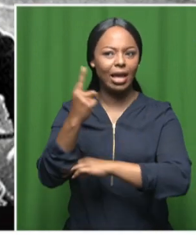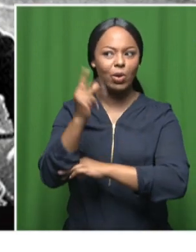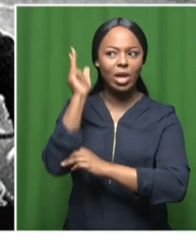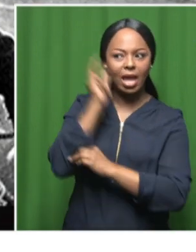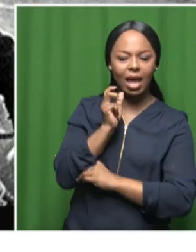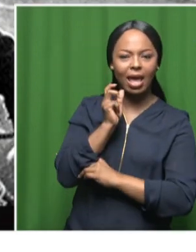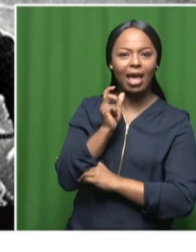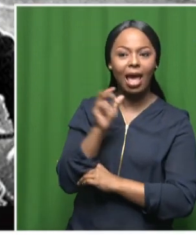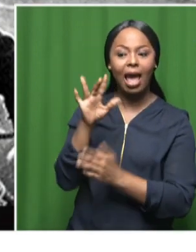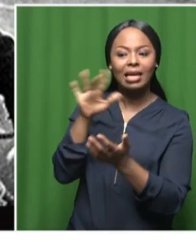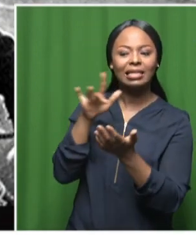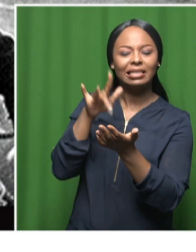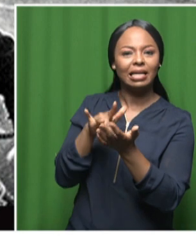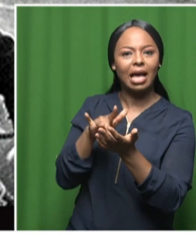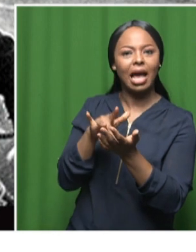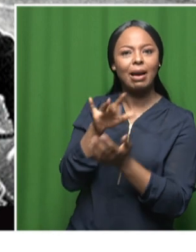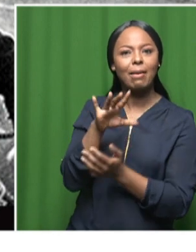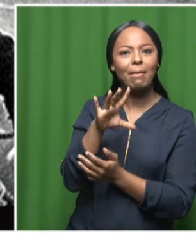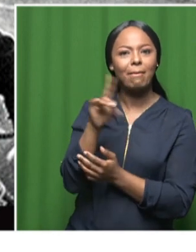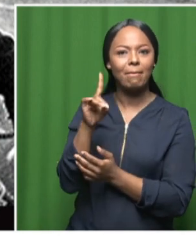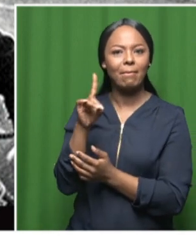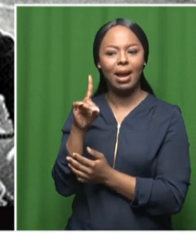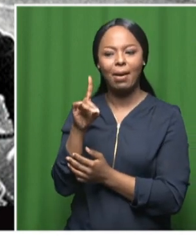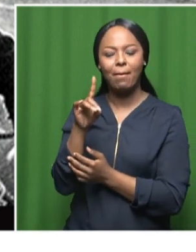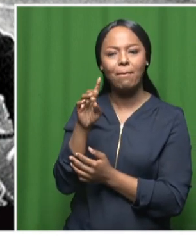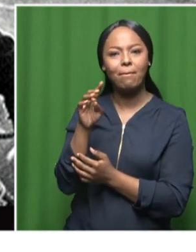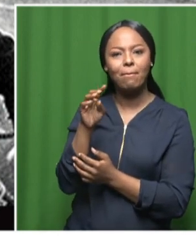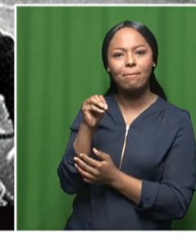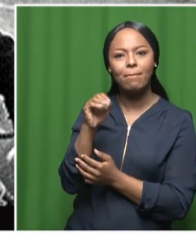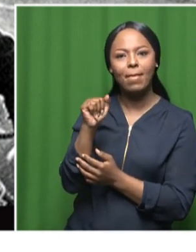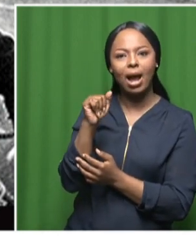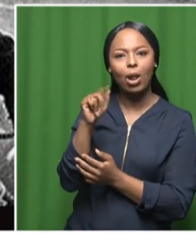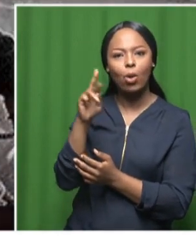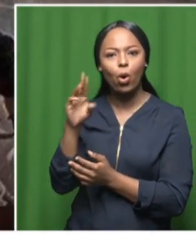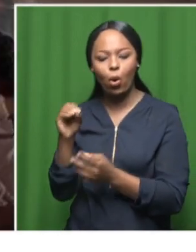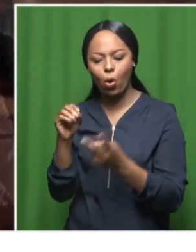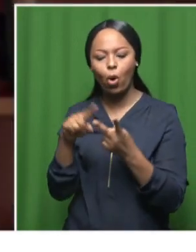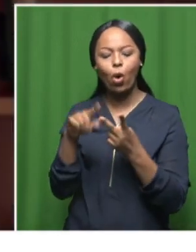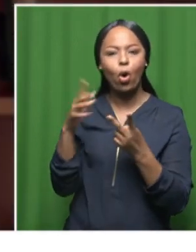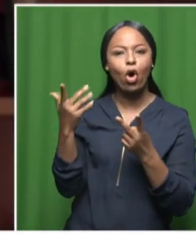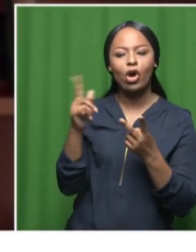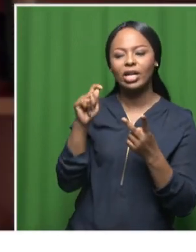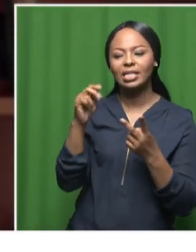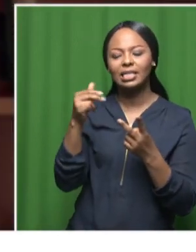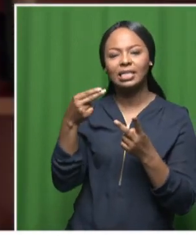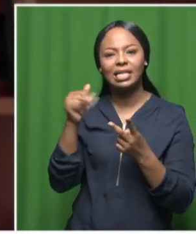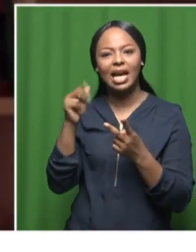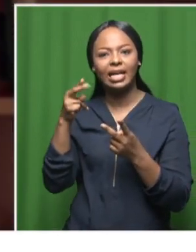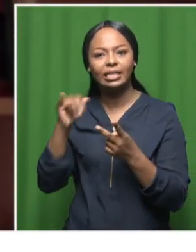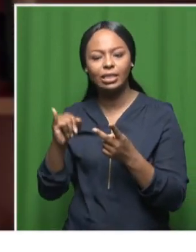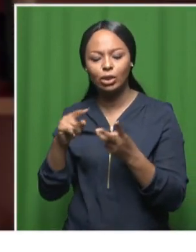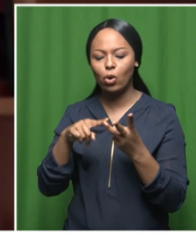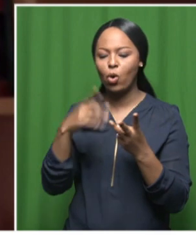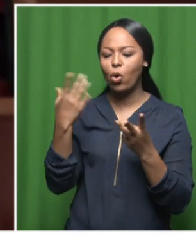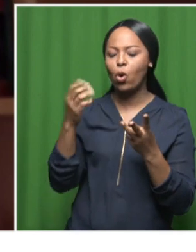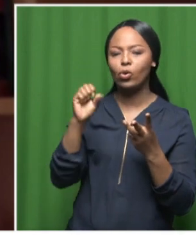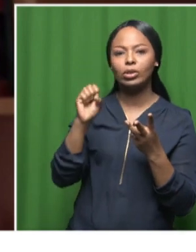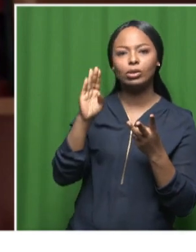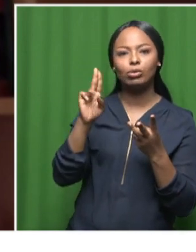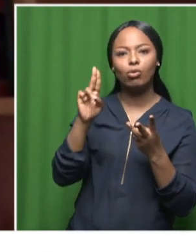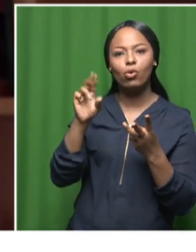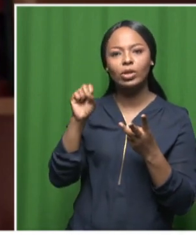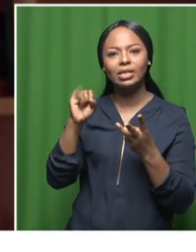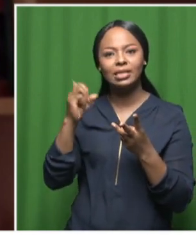album, in Thandi Ntuli, or even Sibusiso Mashilwane, or